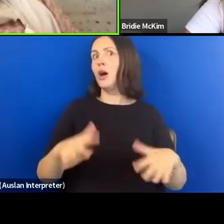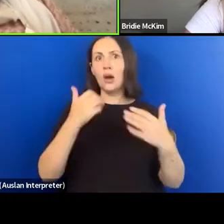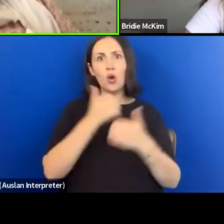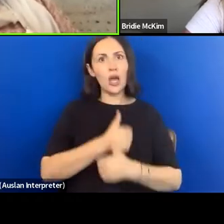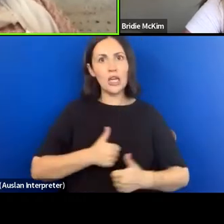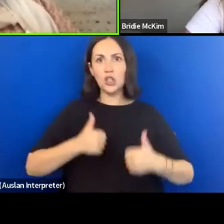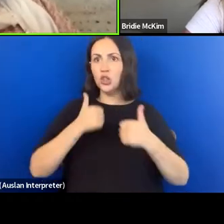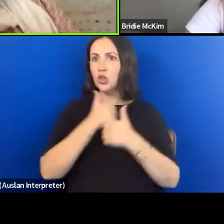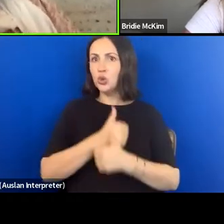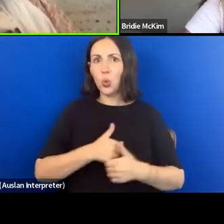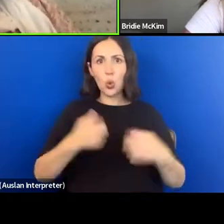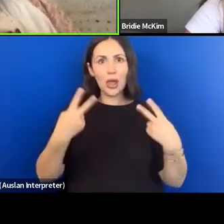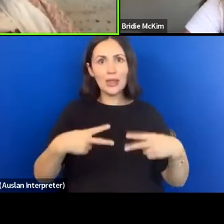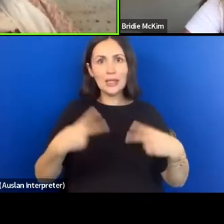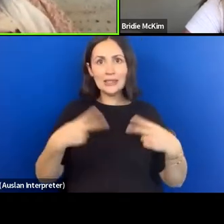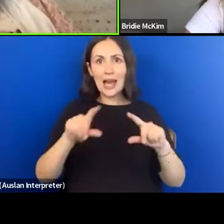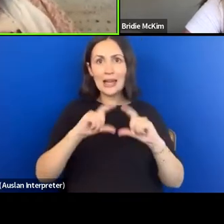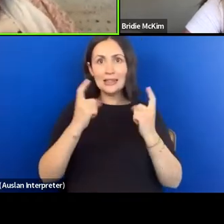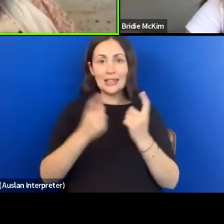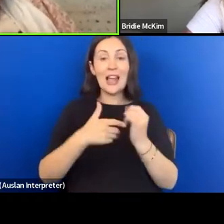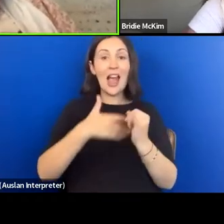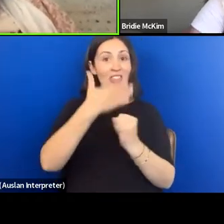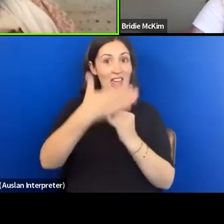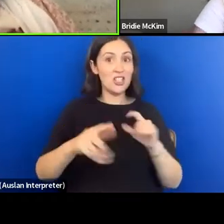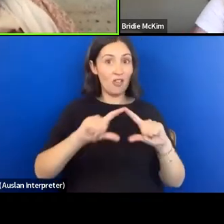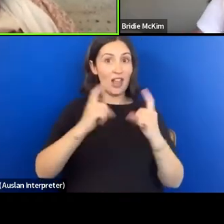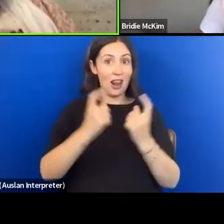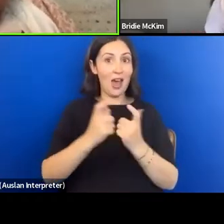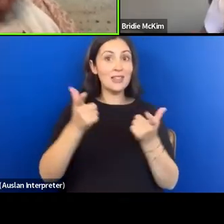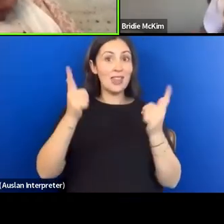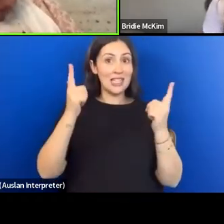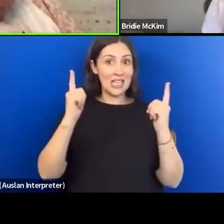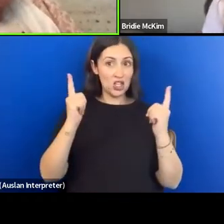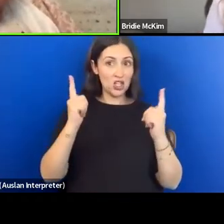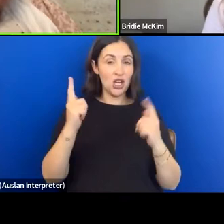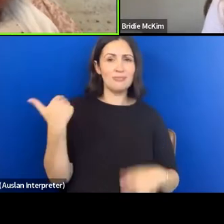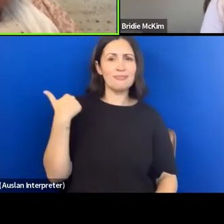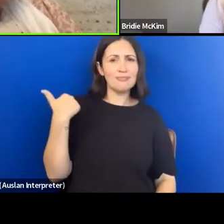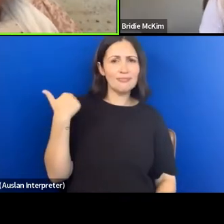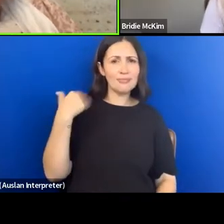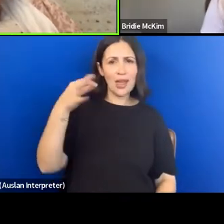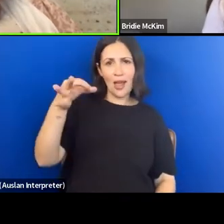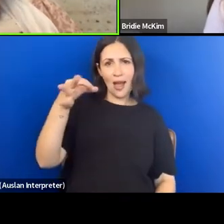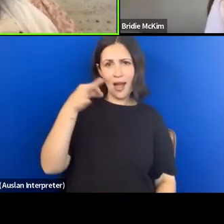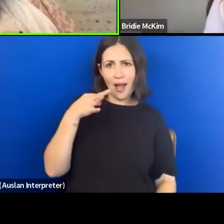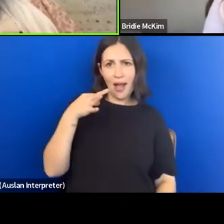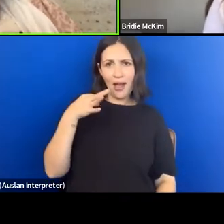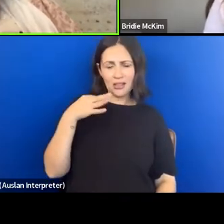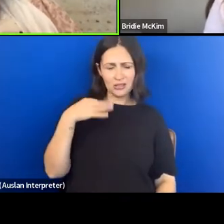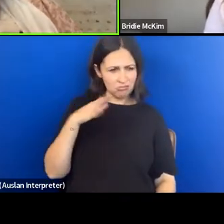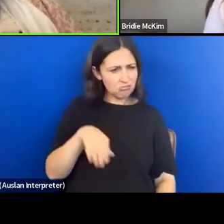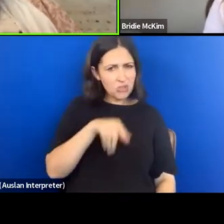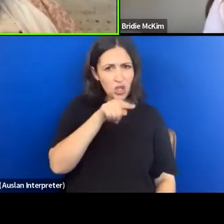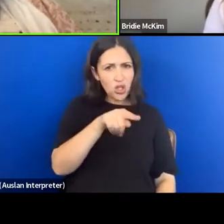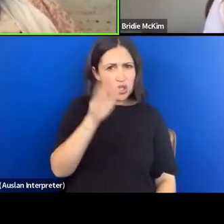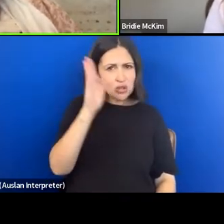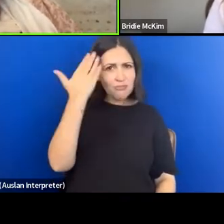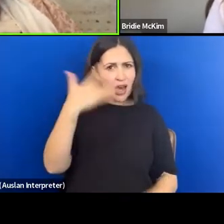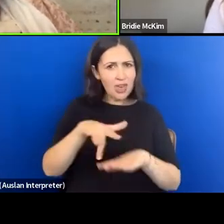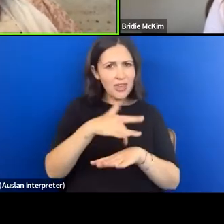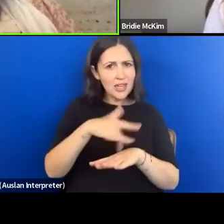then at the end, the person who was running it asked if I had ever been involved in theater.